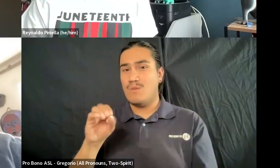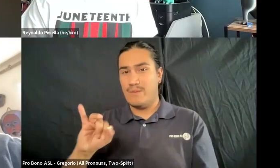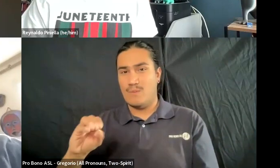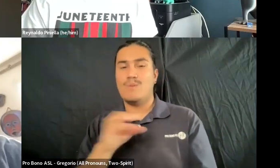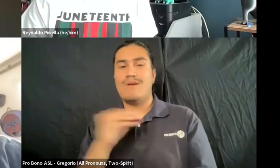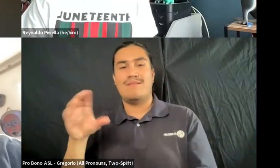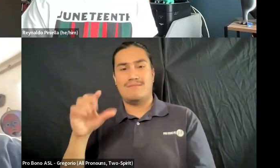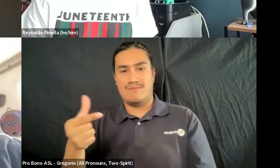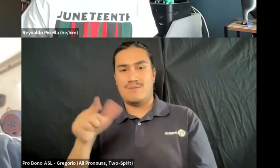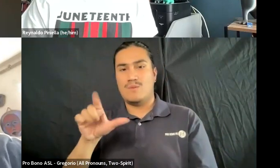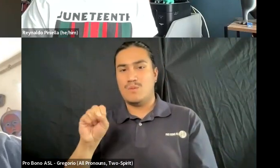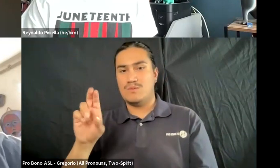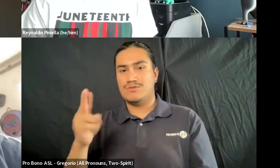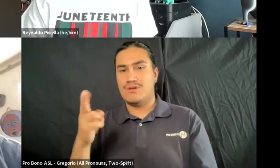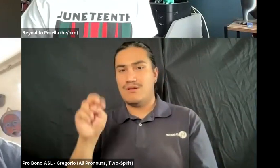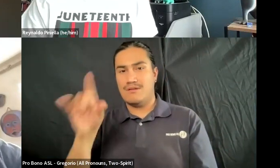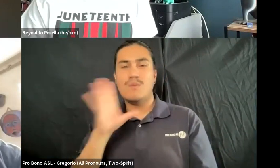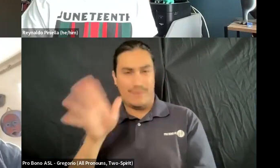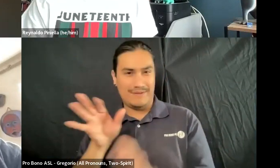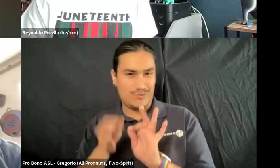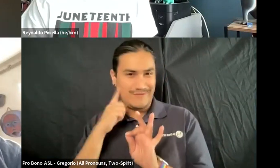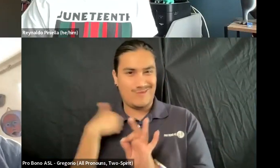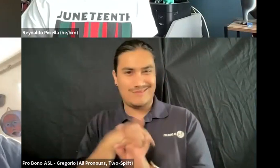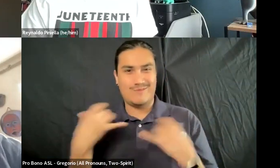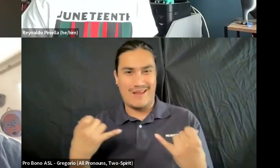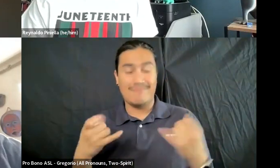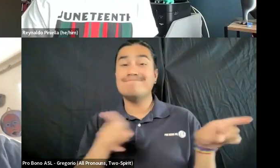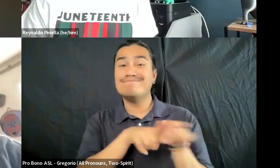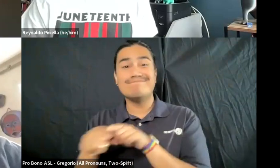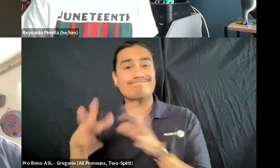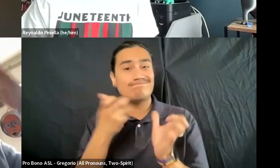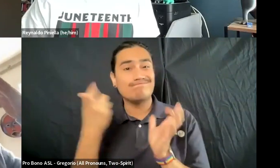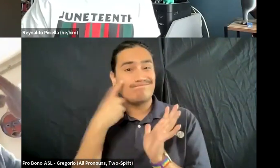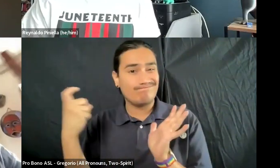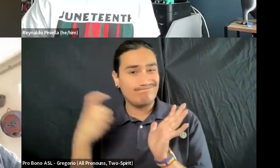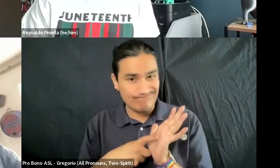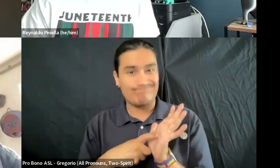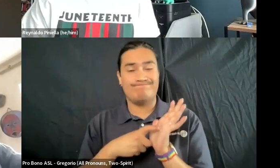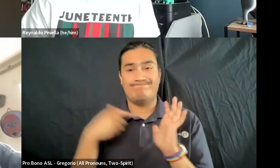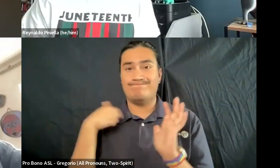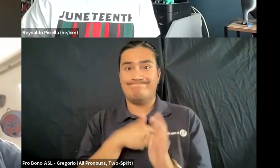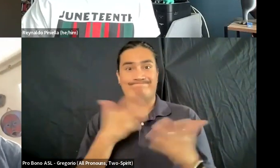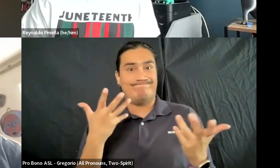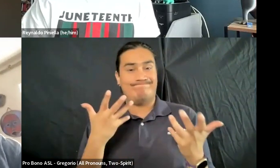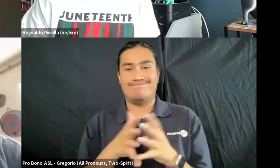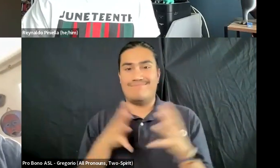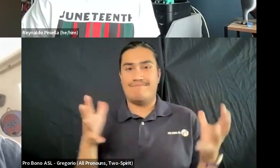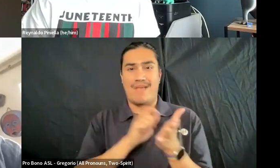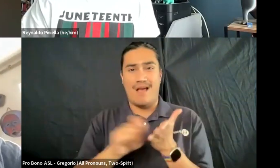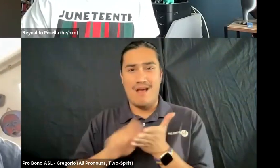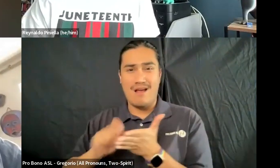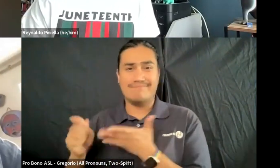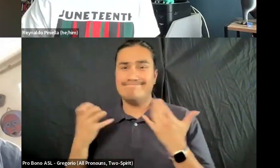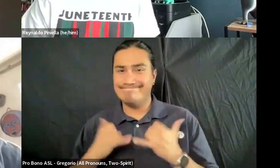going to be our ASL interpreters today. And I also want to acknowledge that we are, you know, a lot of writers are